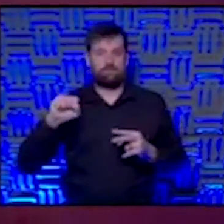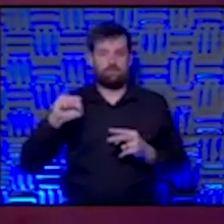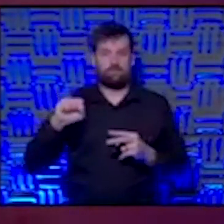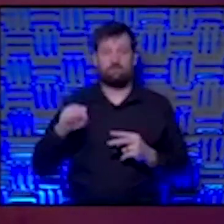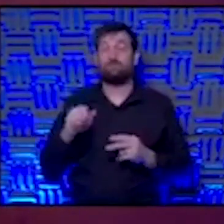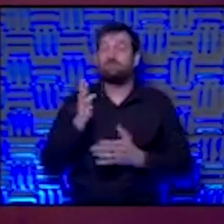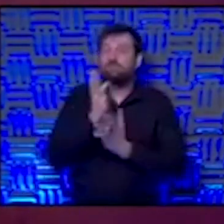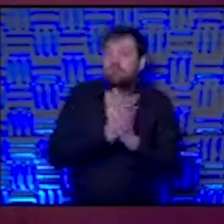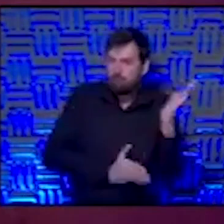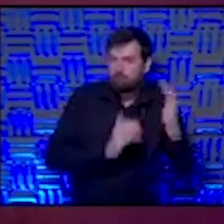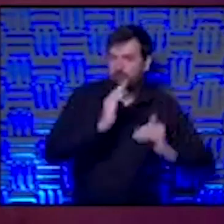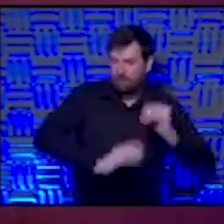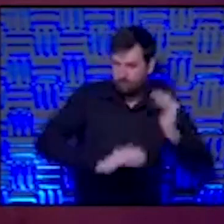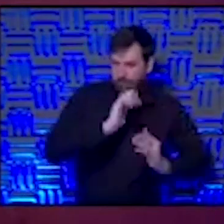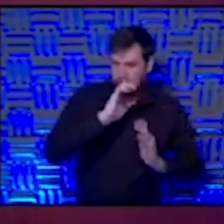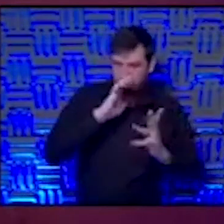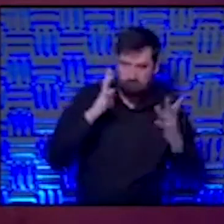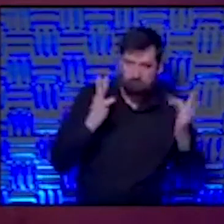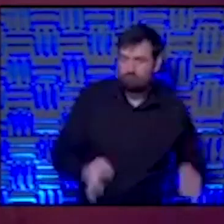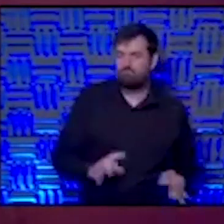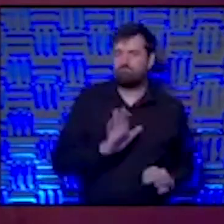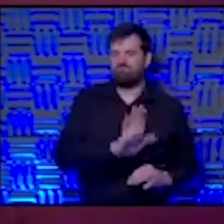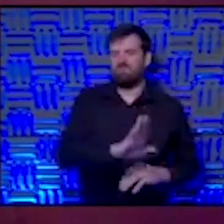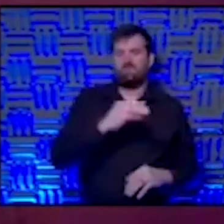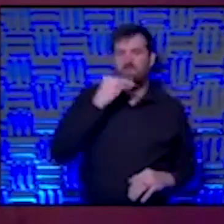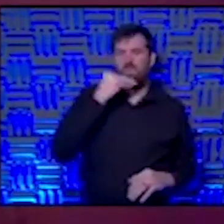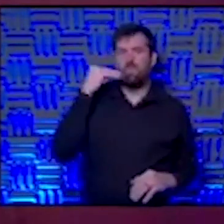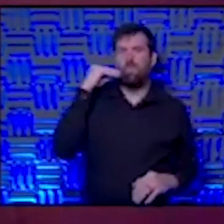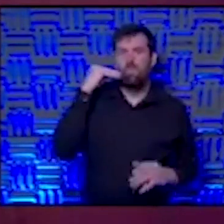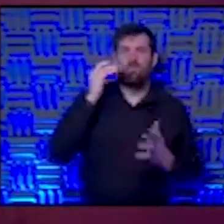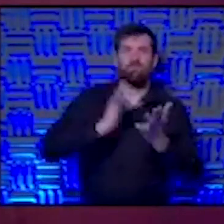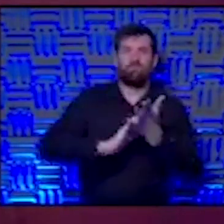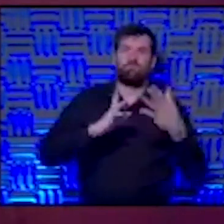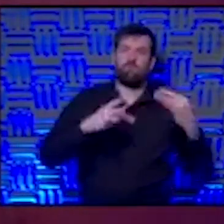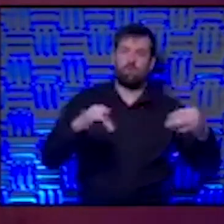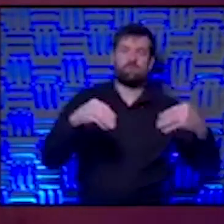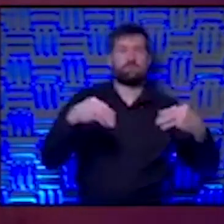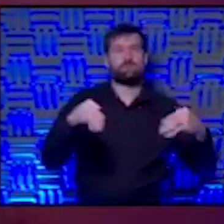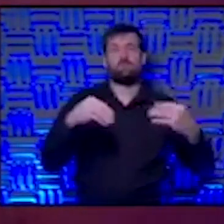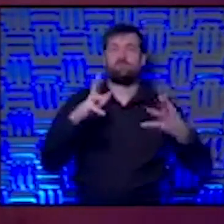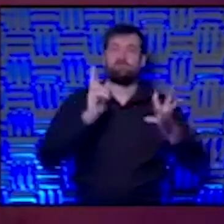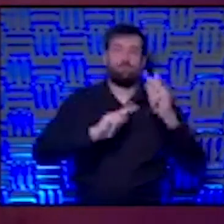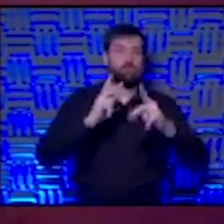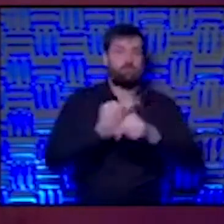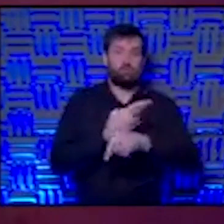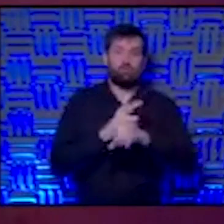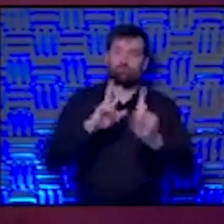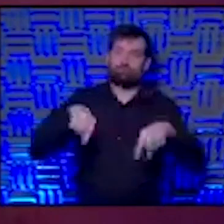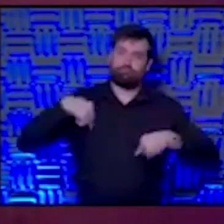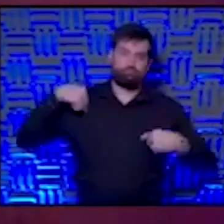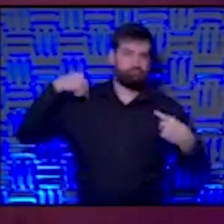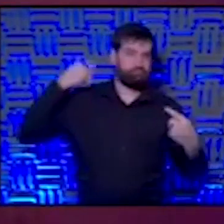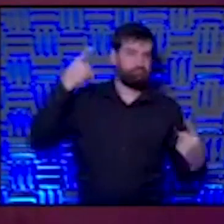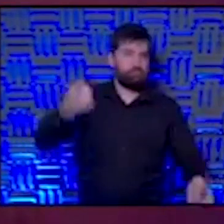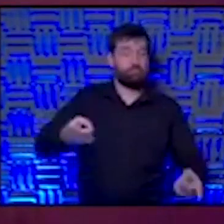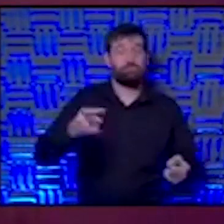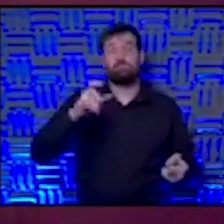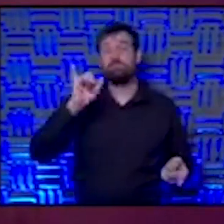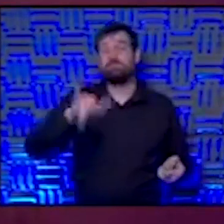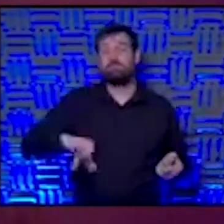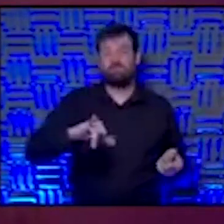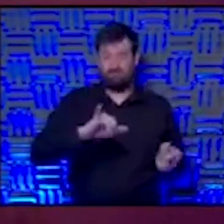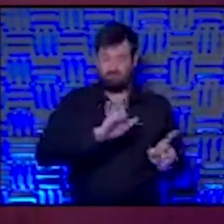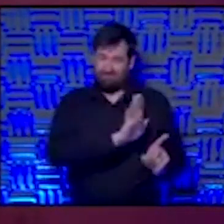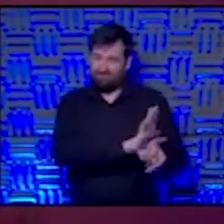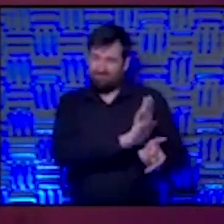Some facilities did choose to stay with their home pharmacy, with the people that they've always used, and that rollout will look a little